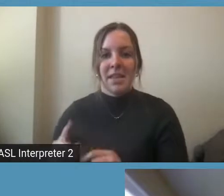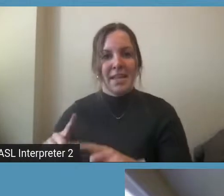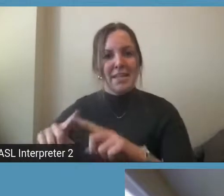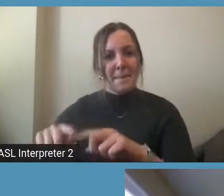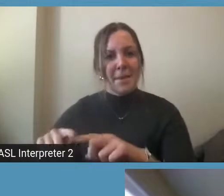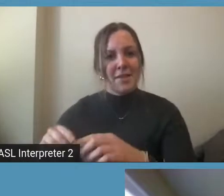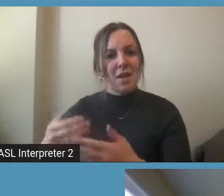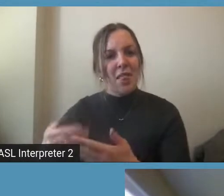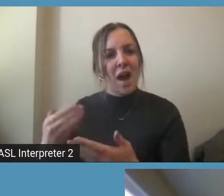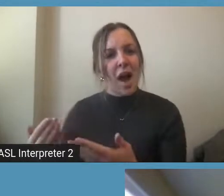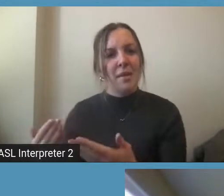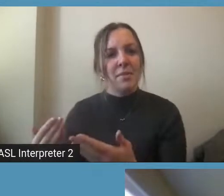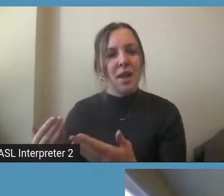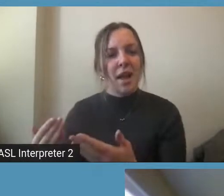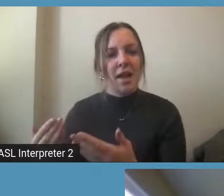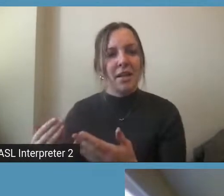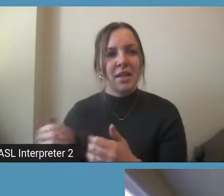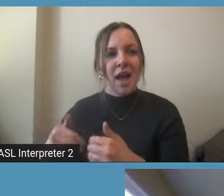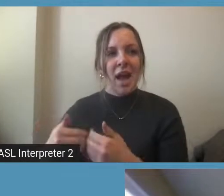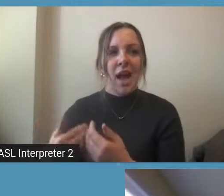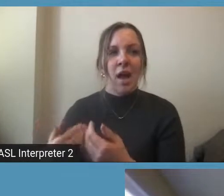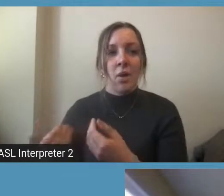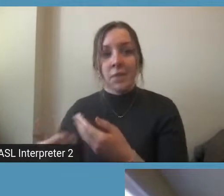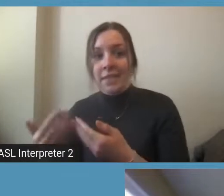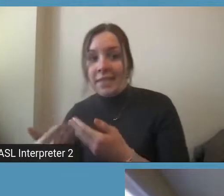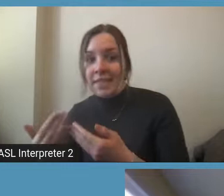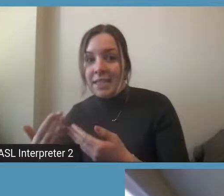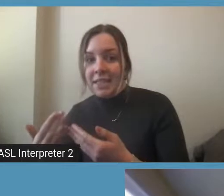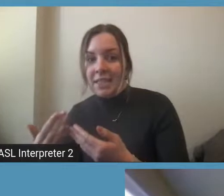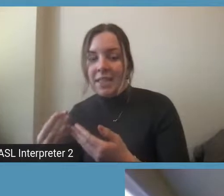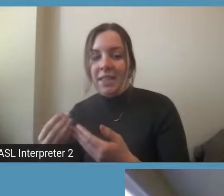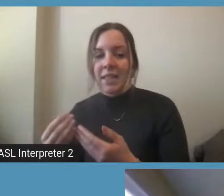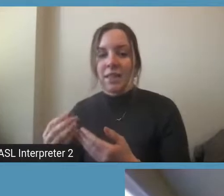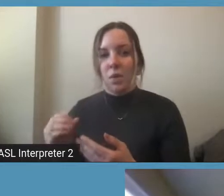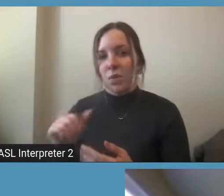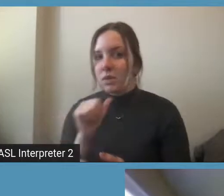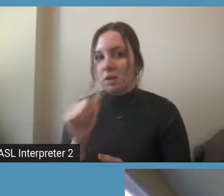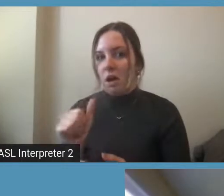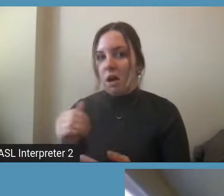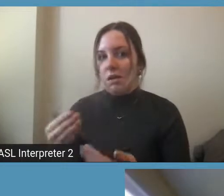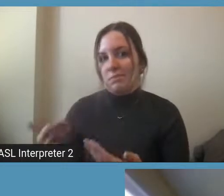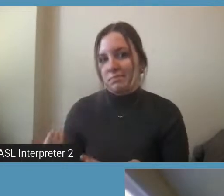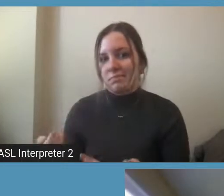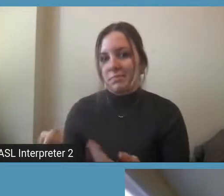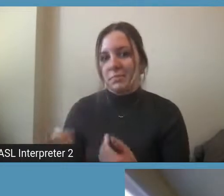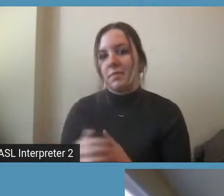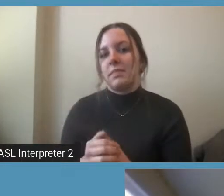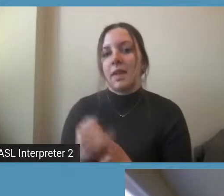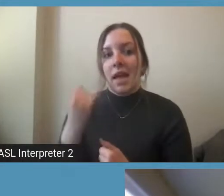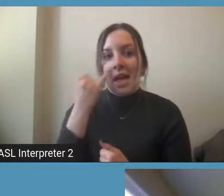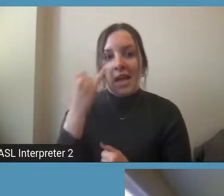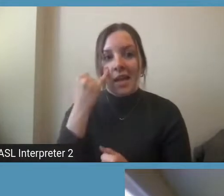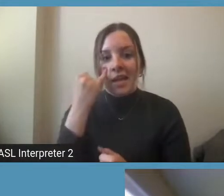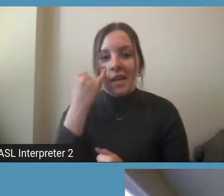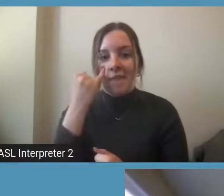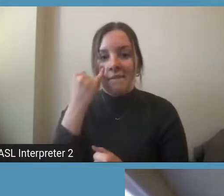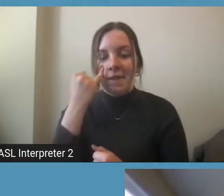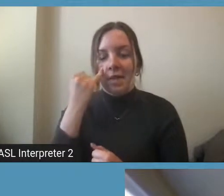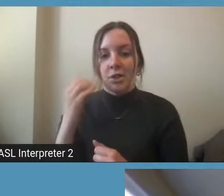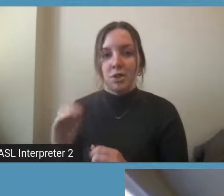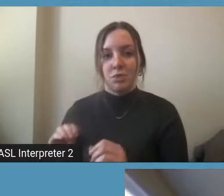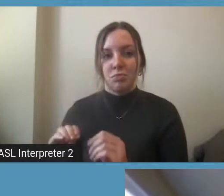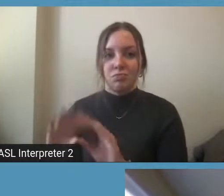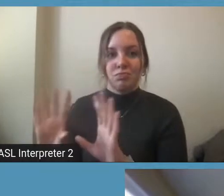the complexity of the object. Is it rigid? Is it shiny? The cost drivers really